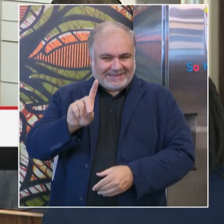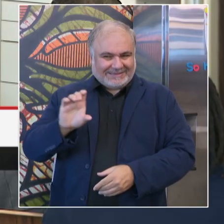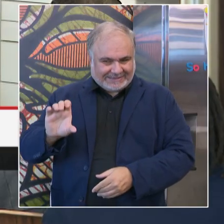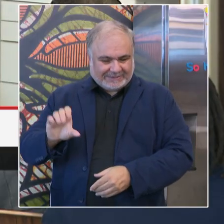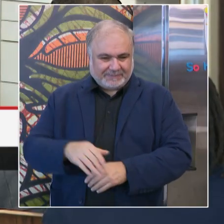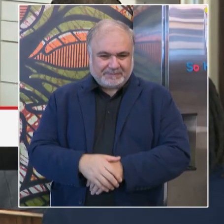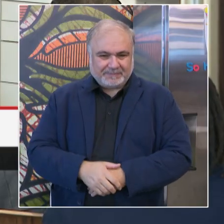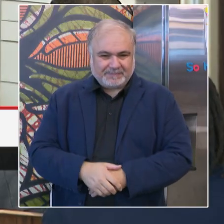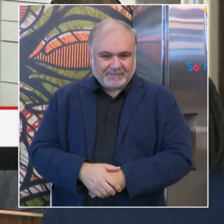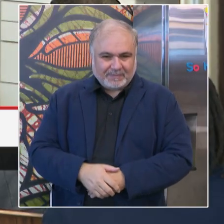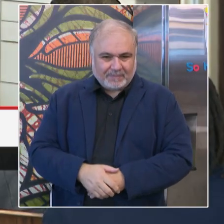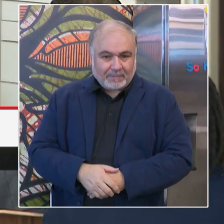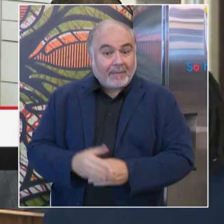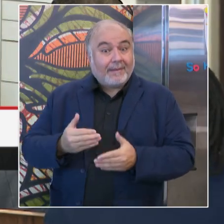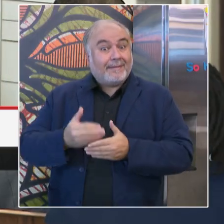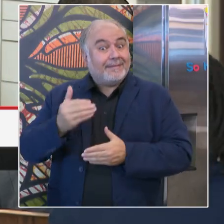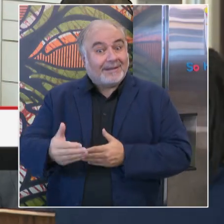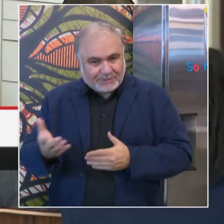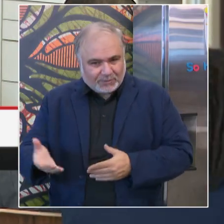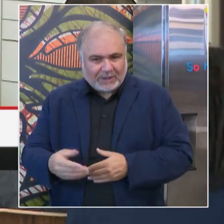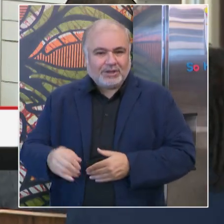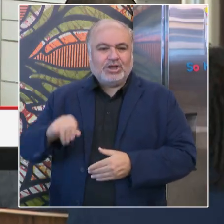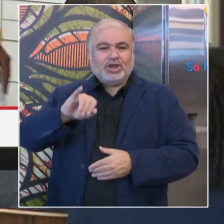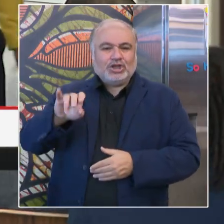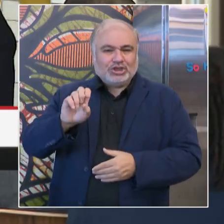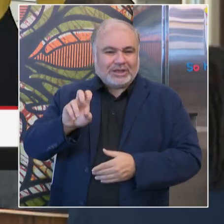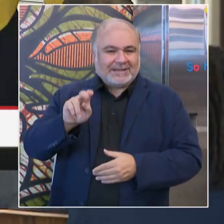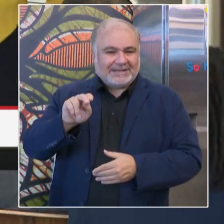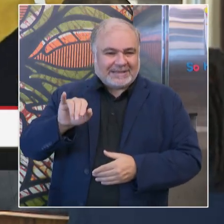of CityWorks DC. Thank you.